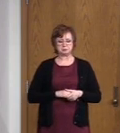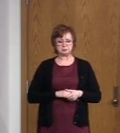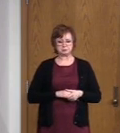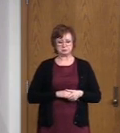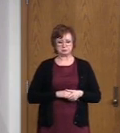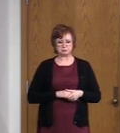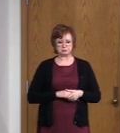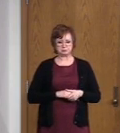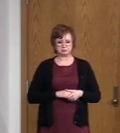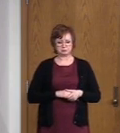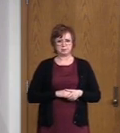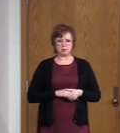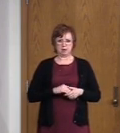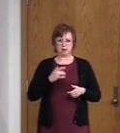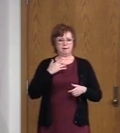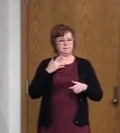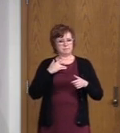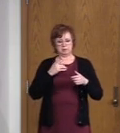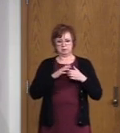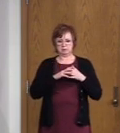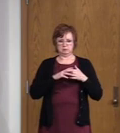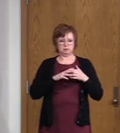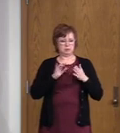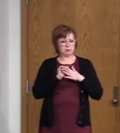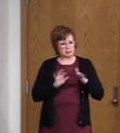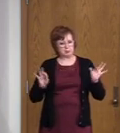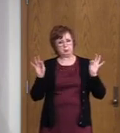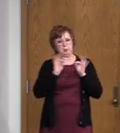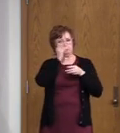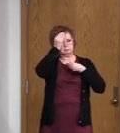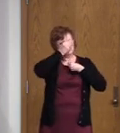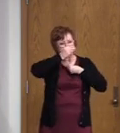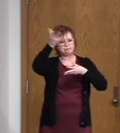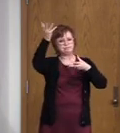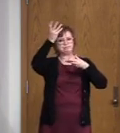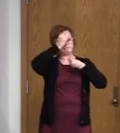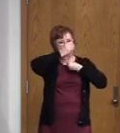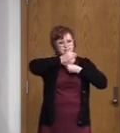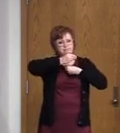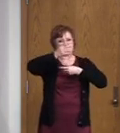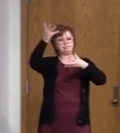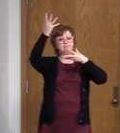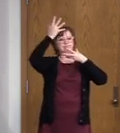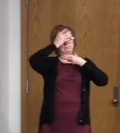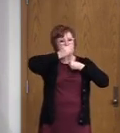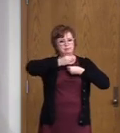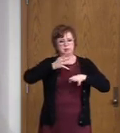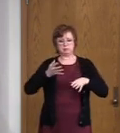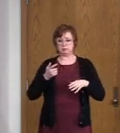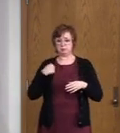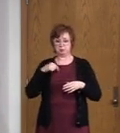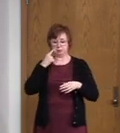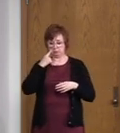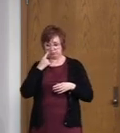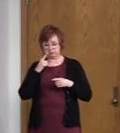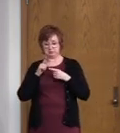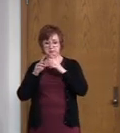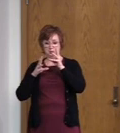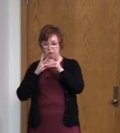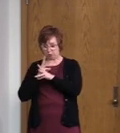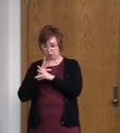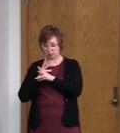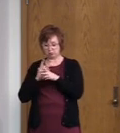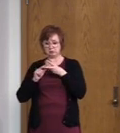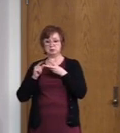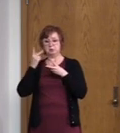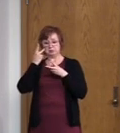vaccination enough and prepare people for what's coming, and particularly as we've seen across the world and also this country and here is